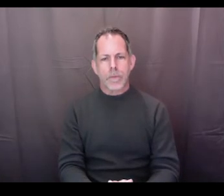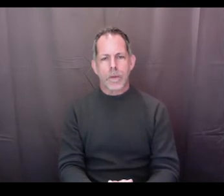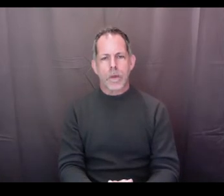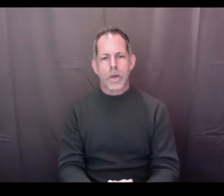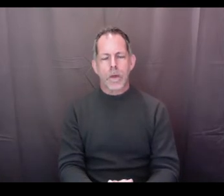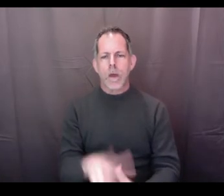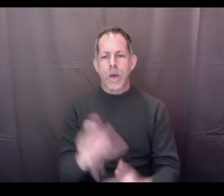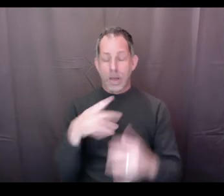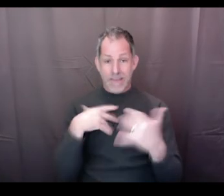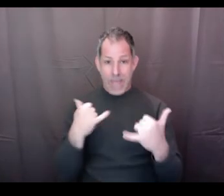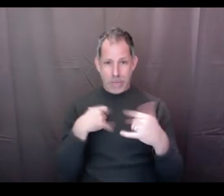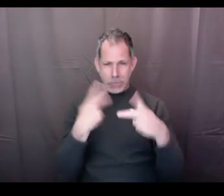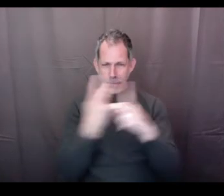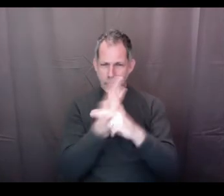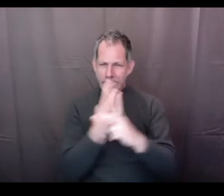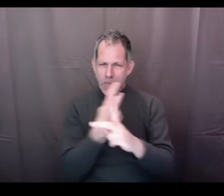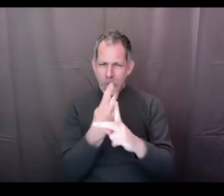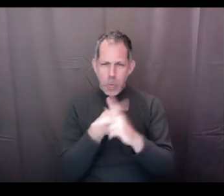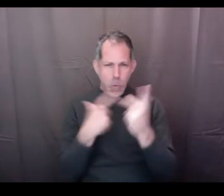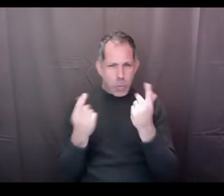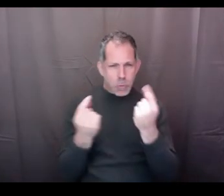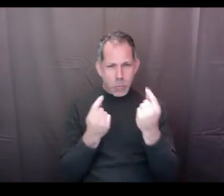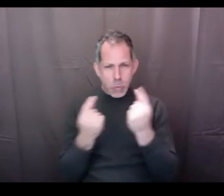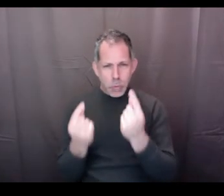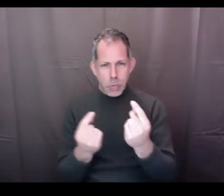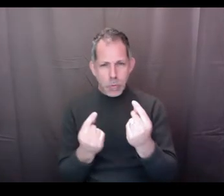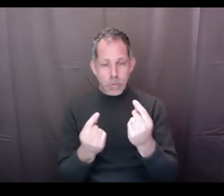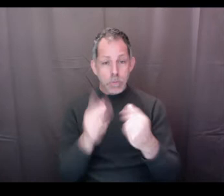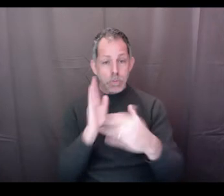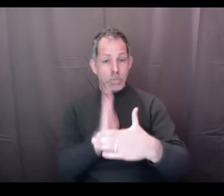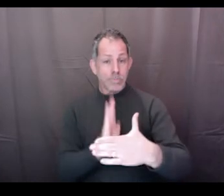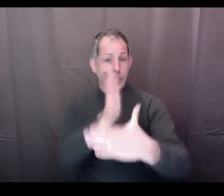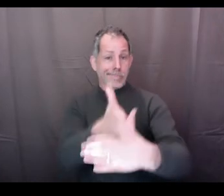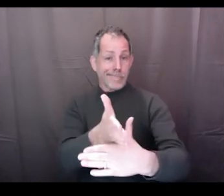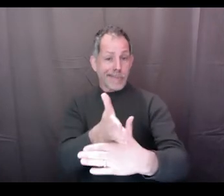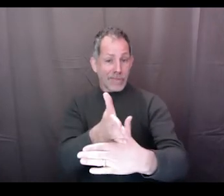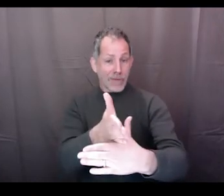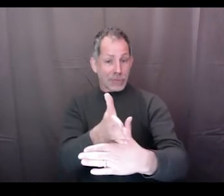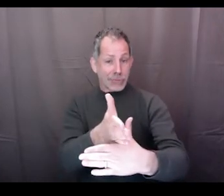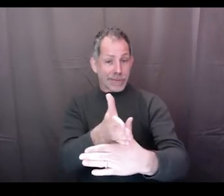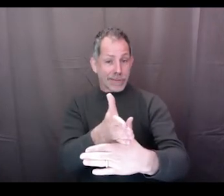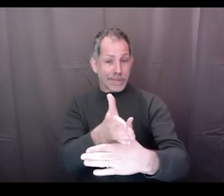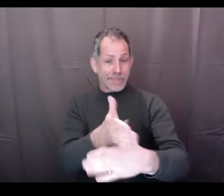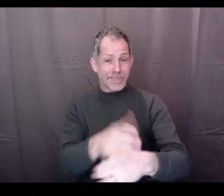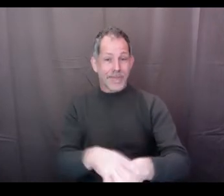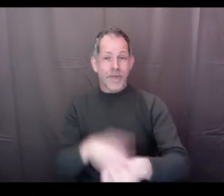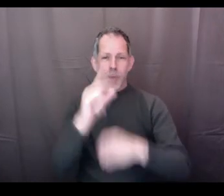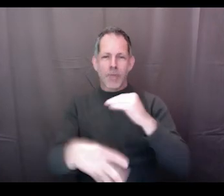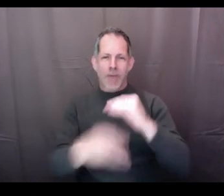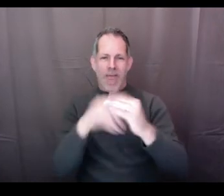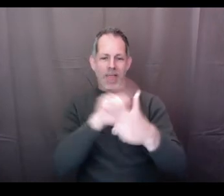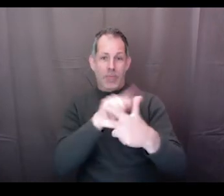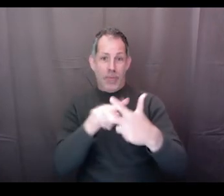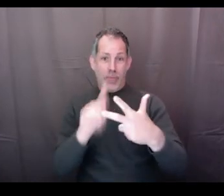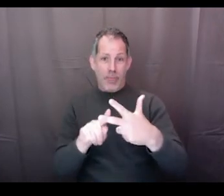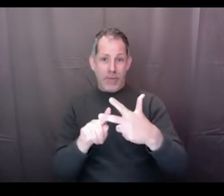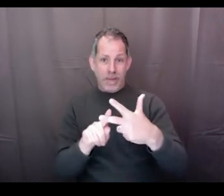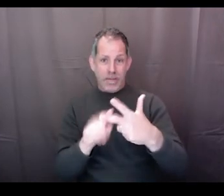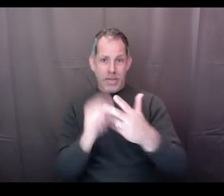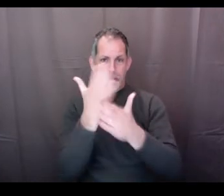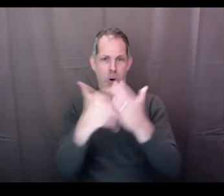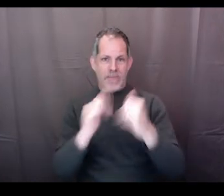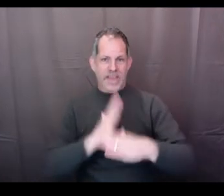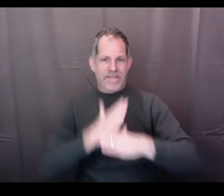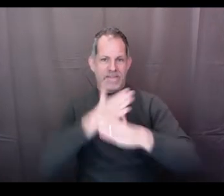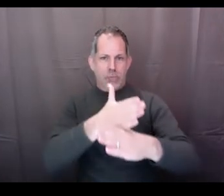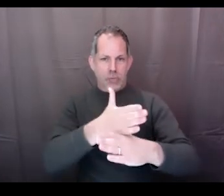is it that we're doing to try to intervene here, our interventions are aimed specifically at these factors. So when we